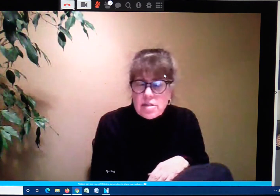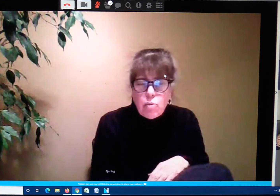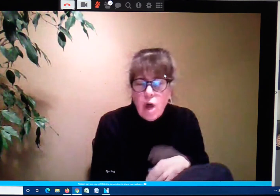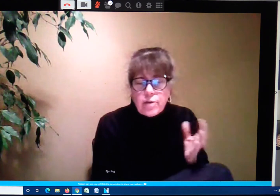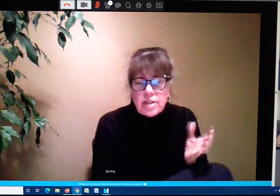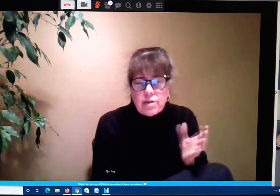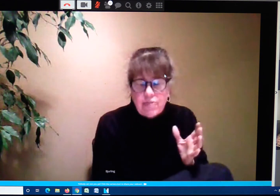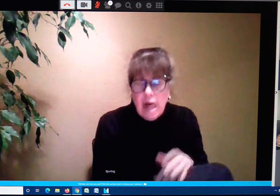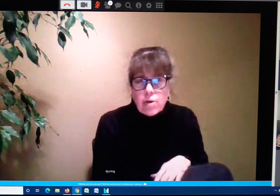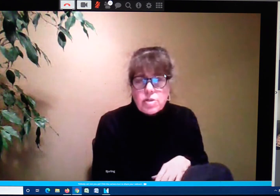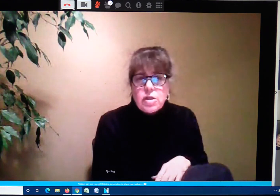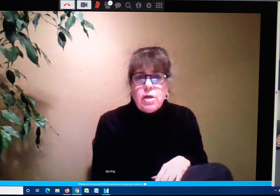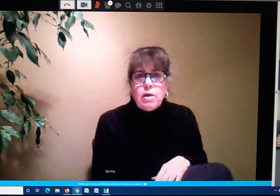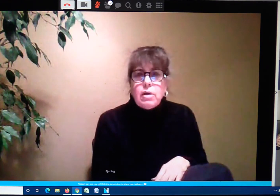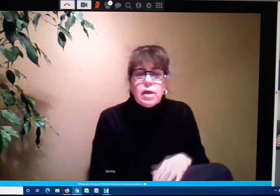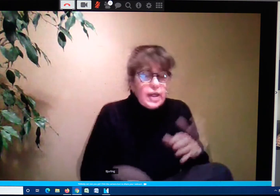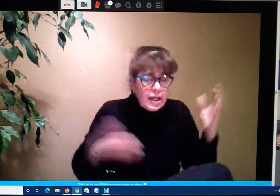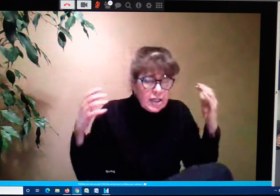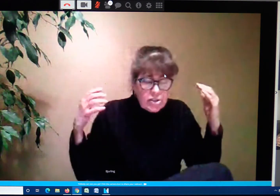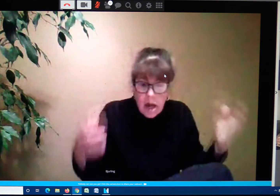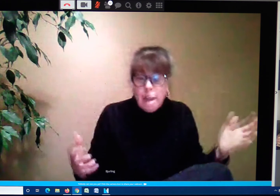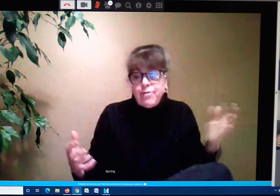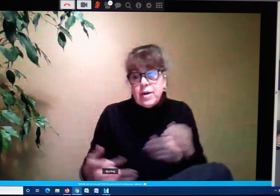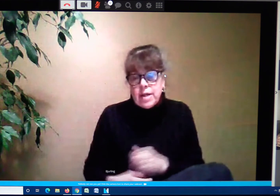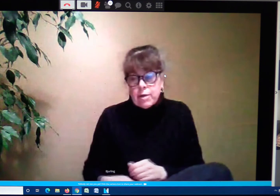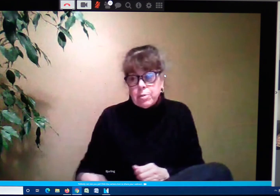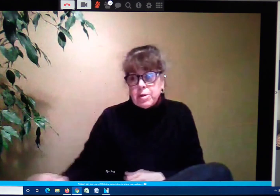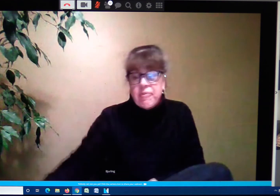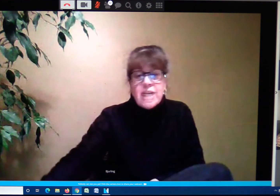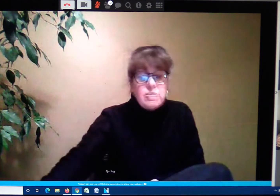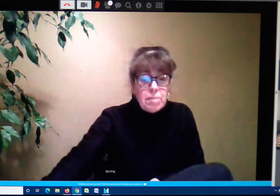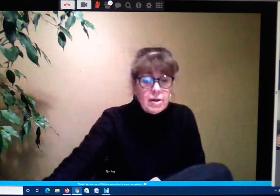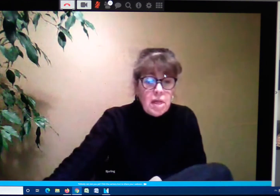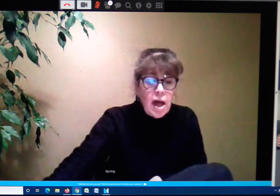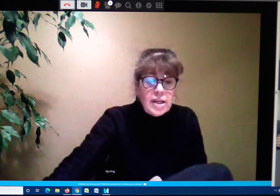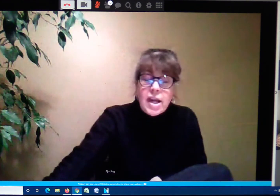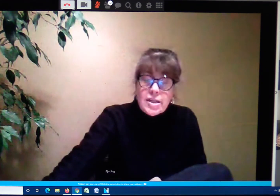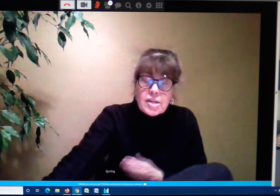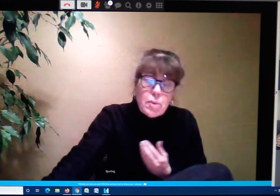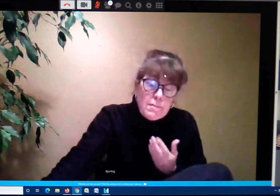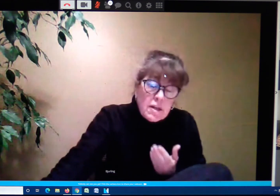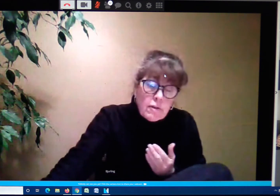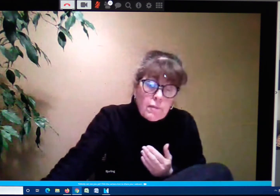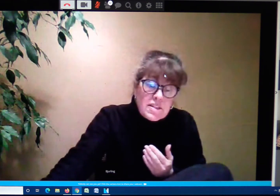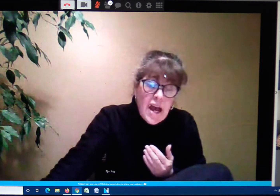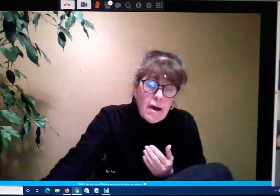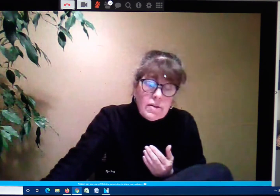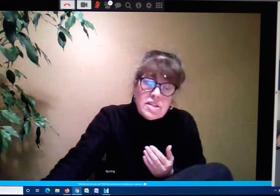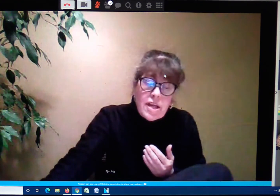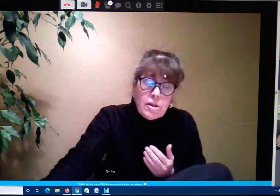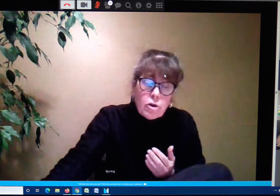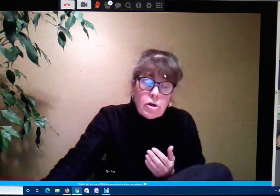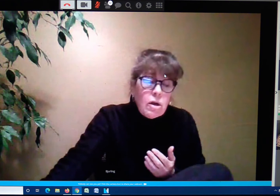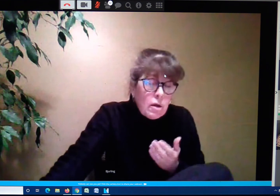flower beds and watering their flowers. It's not fair and equitable. That's the bottom line. And I guess what I'm hearing from the